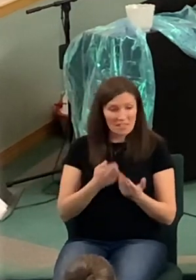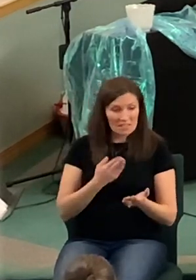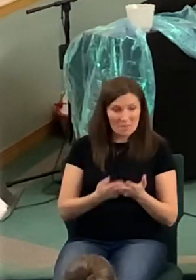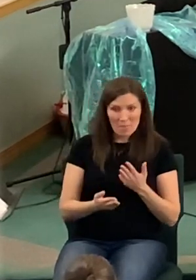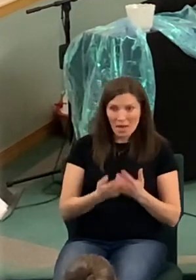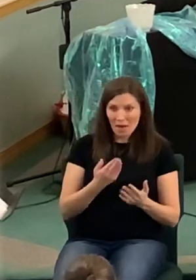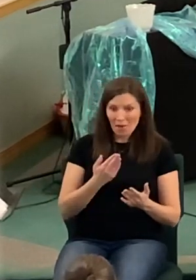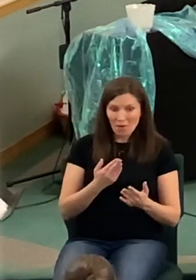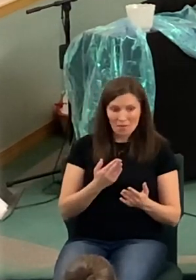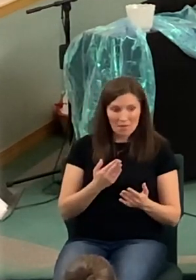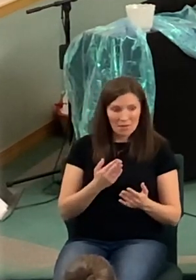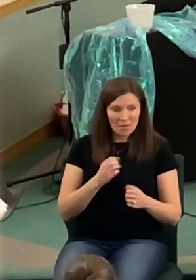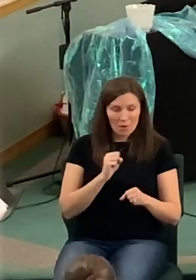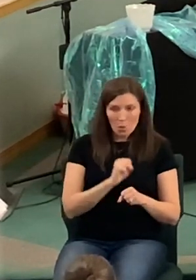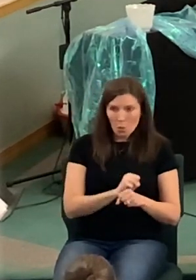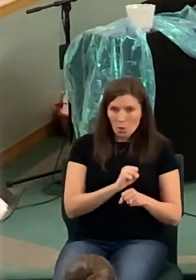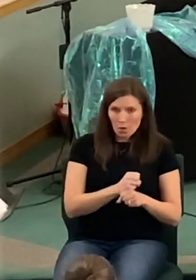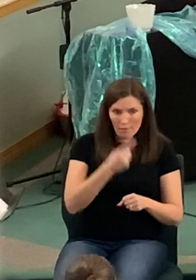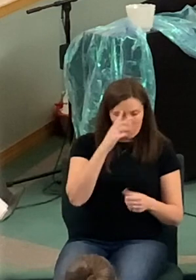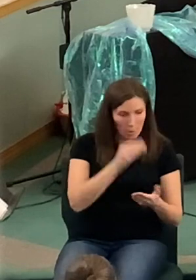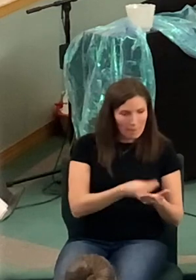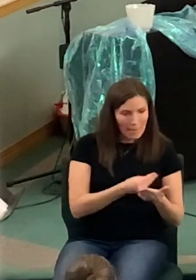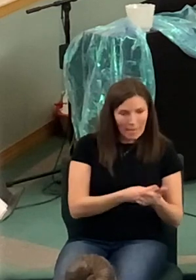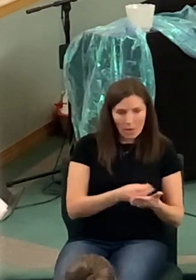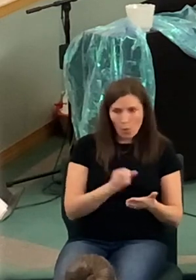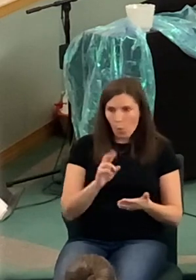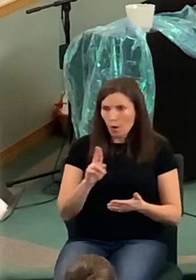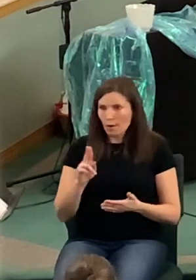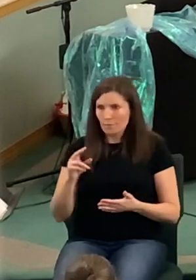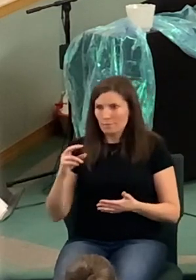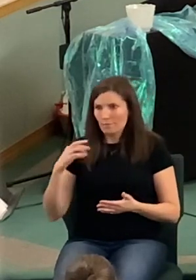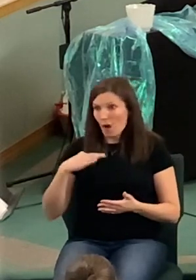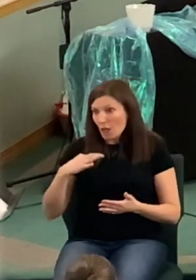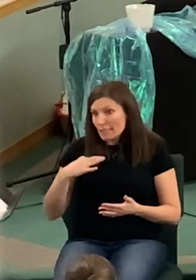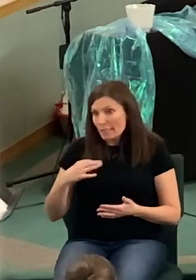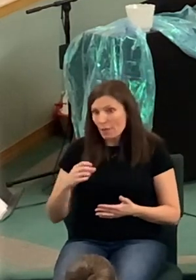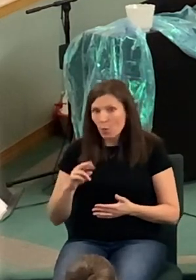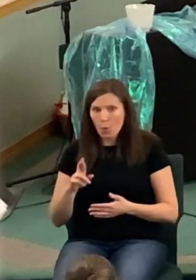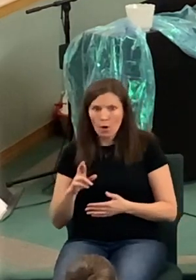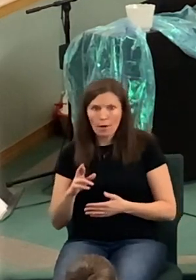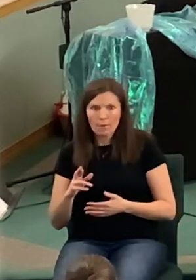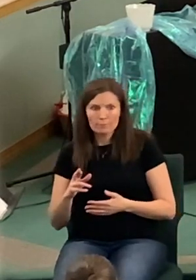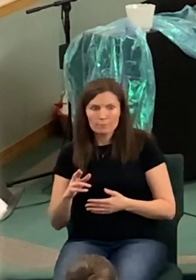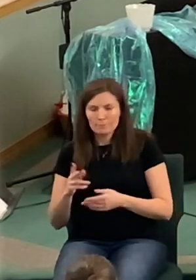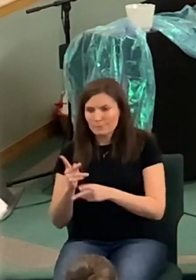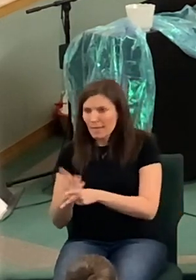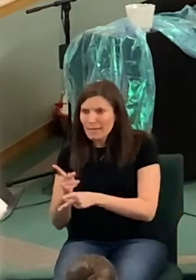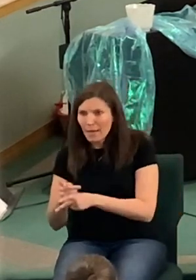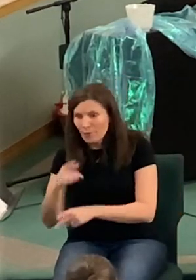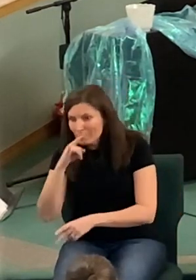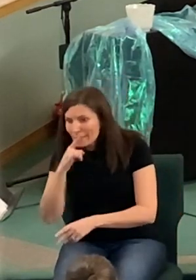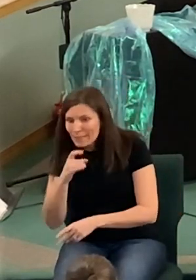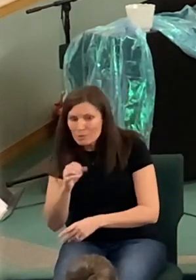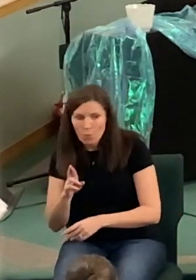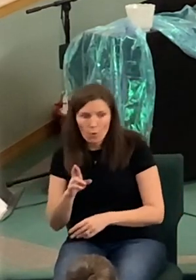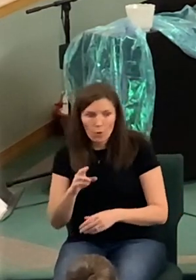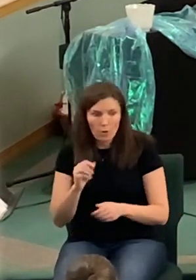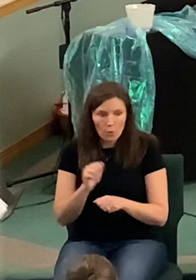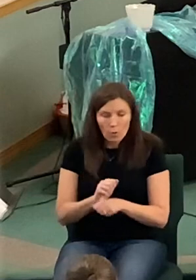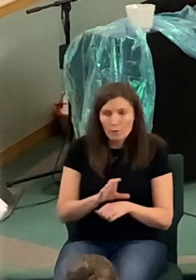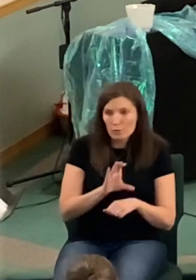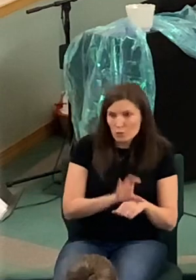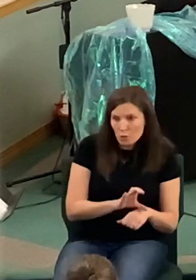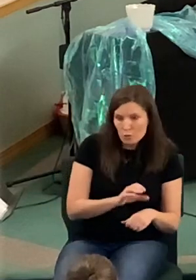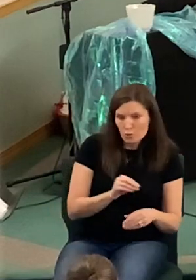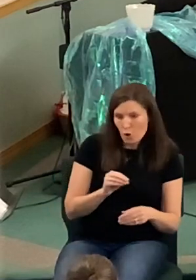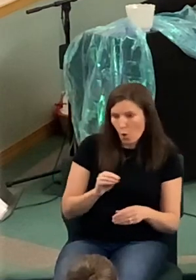it's outside the home at a company or inside the home taking care of a kids and running a household, whether it's in a church or a